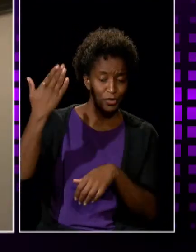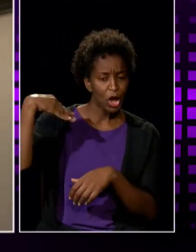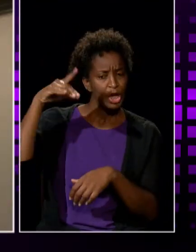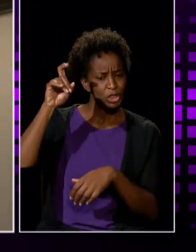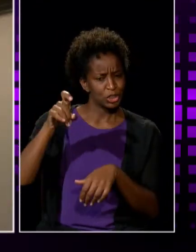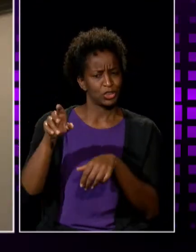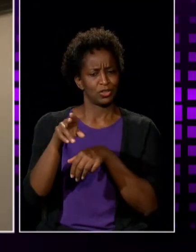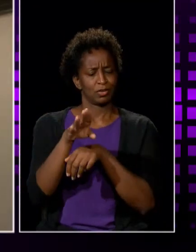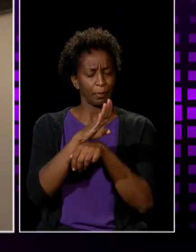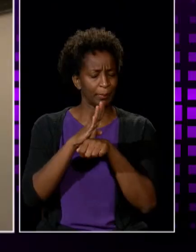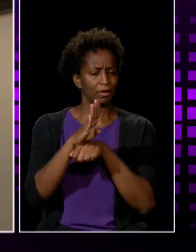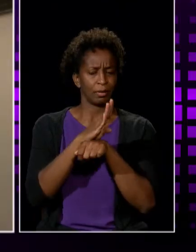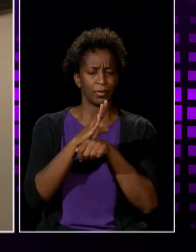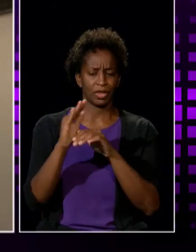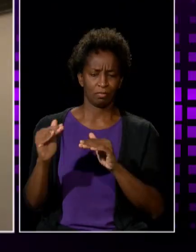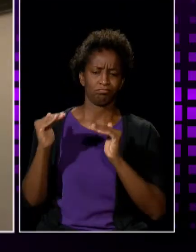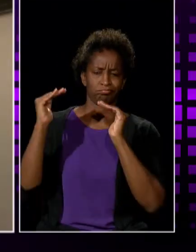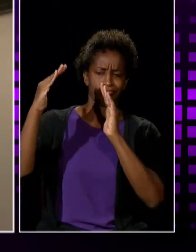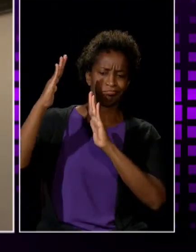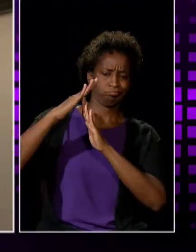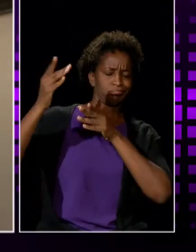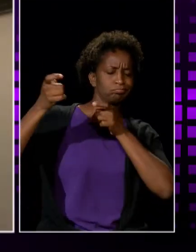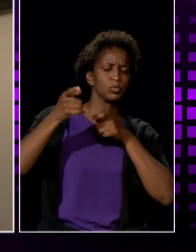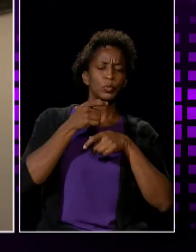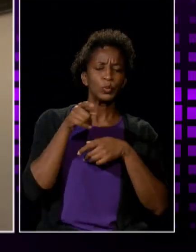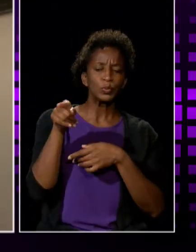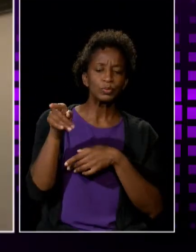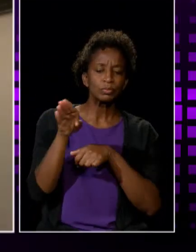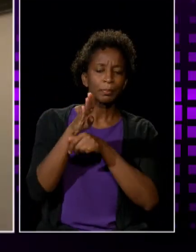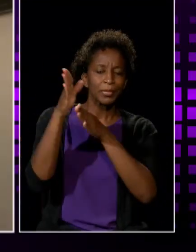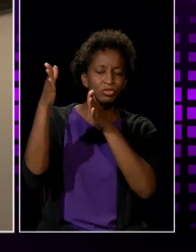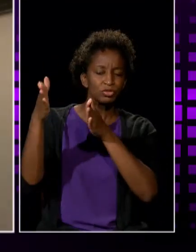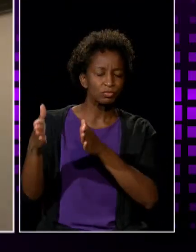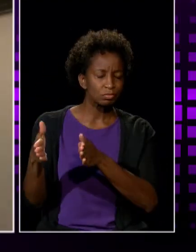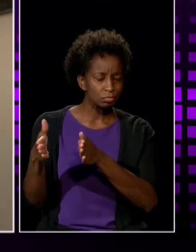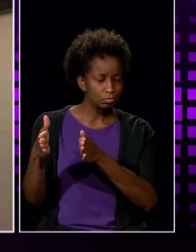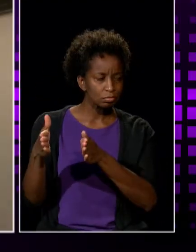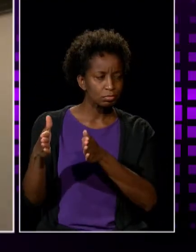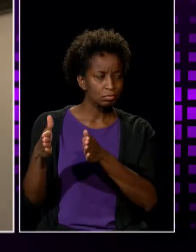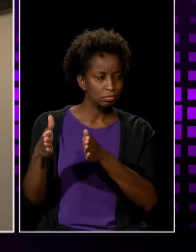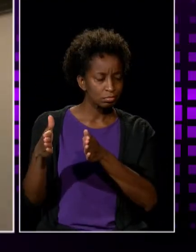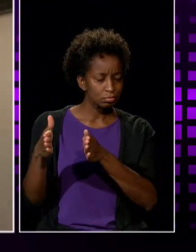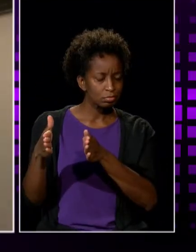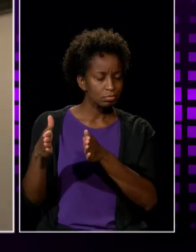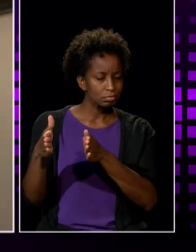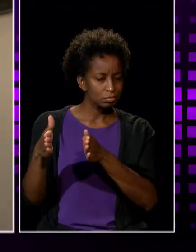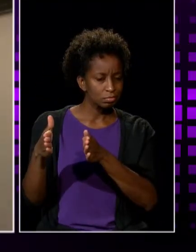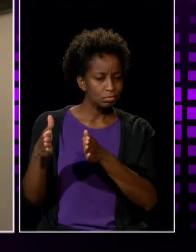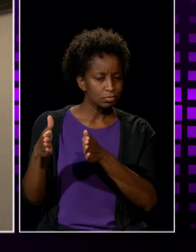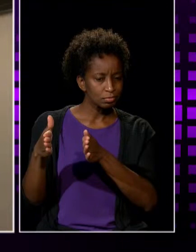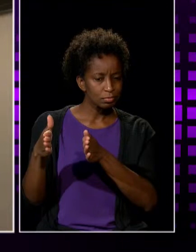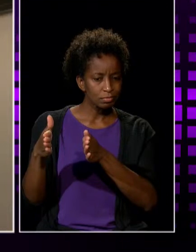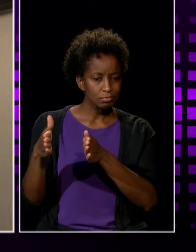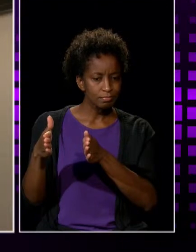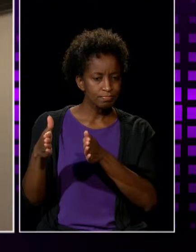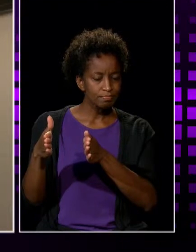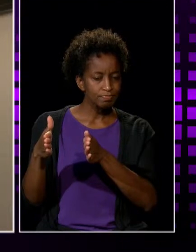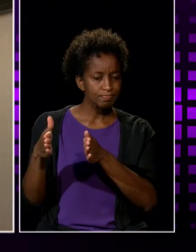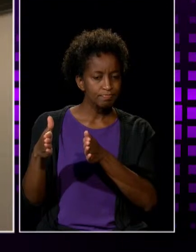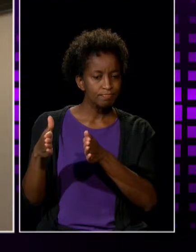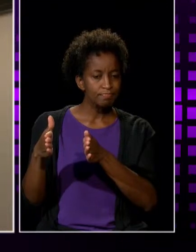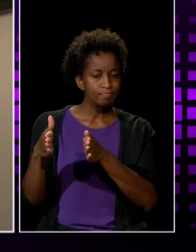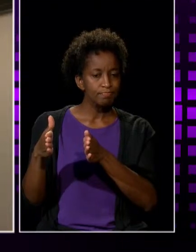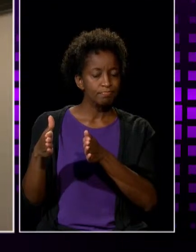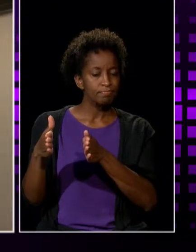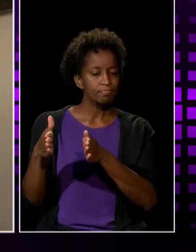Barbadian, and is a statement to make. And that is the biggest thing I got away from all of this.